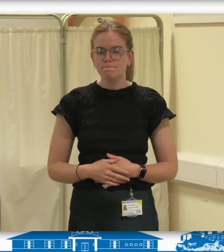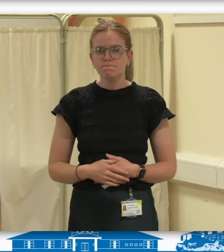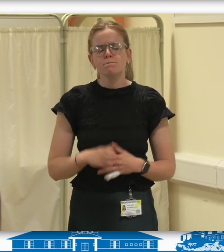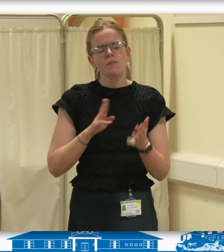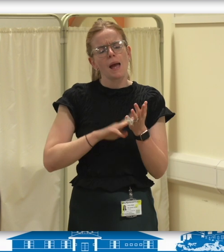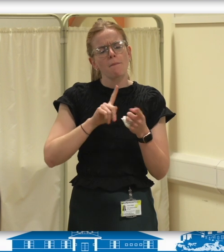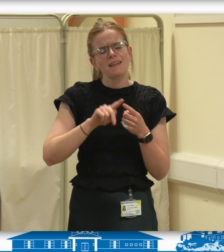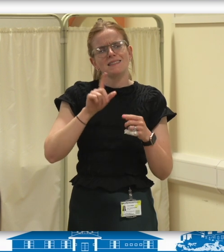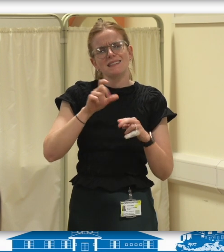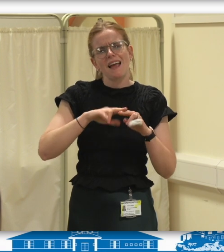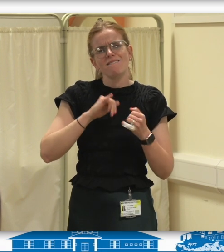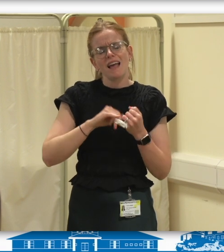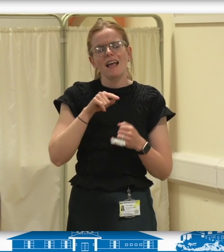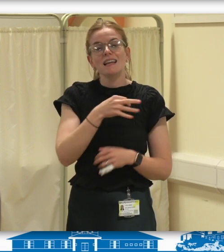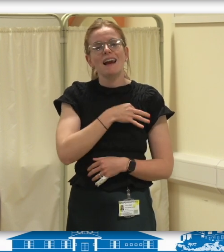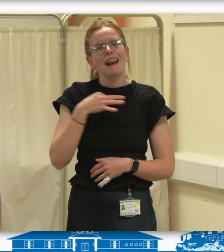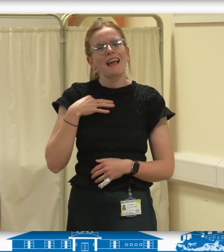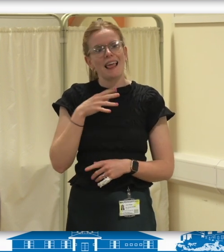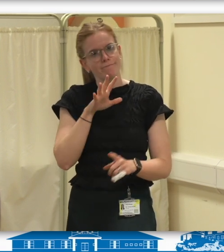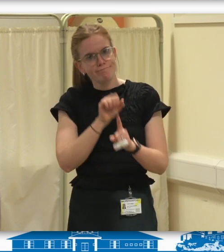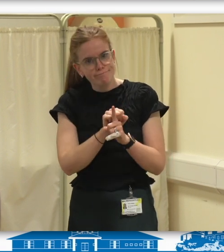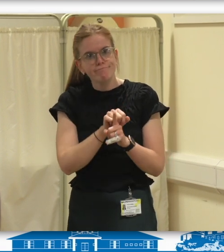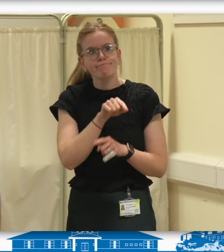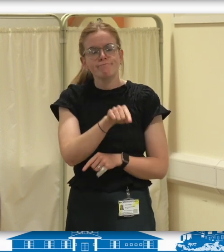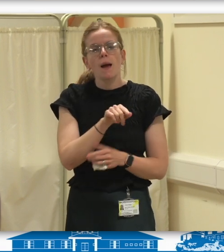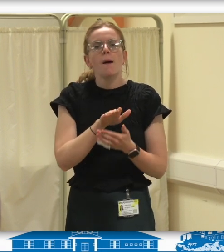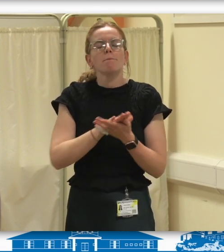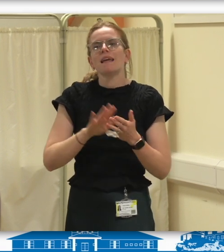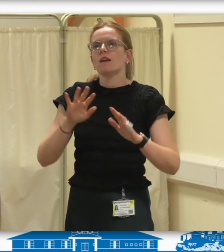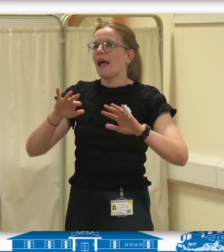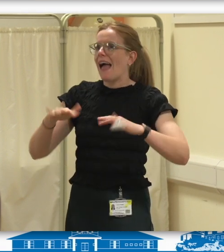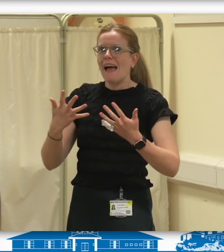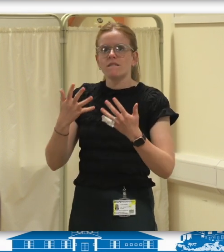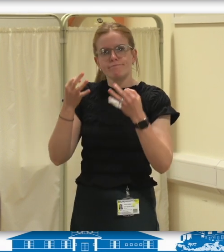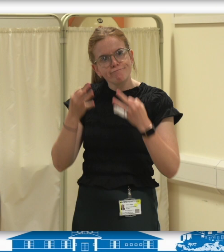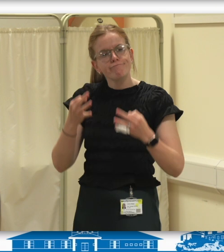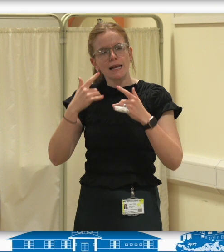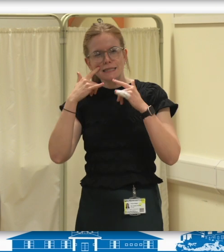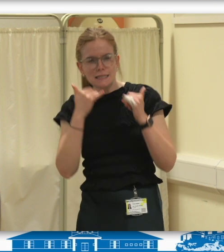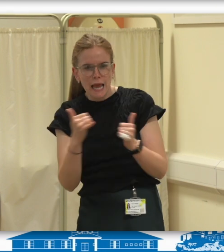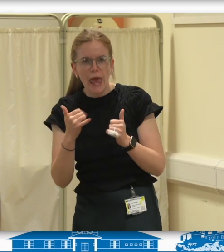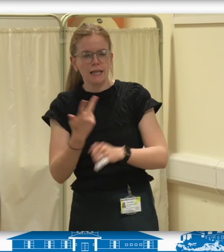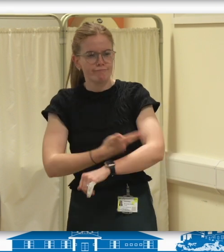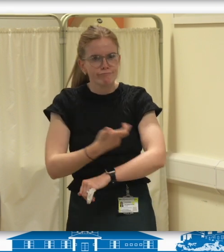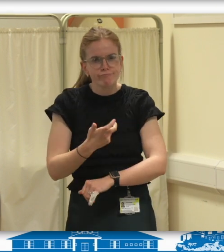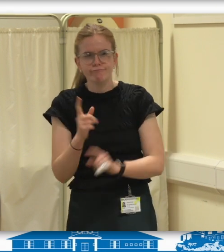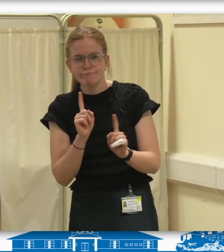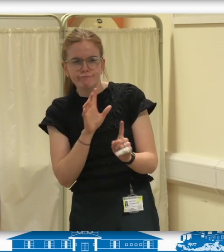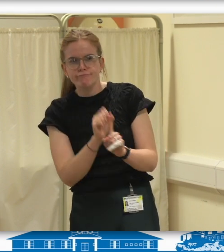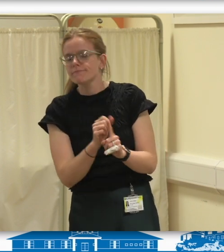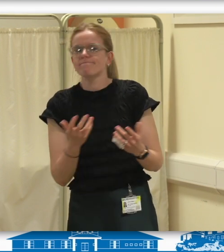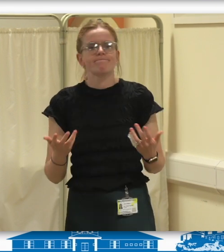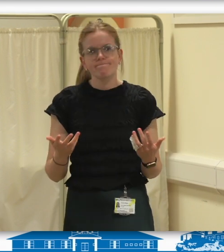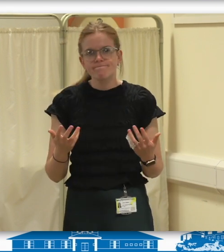ME/CFS is a clinically defined syndrome, so there's no specific test that confirms diagnosis. Diagnosis is